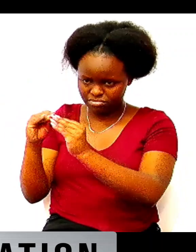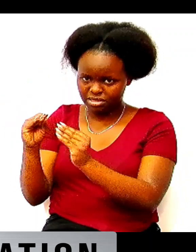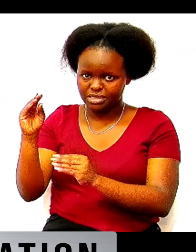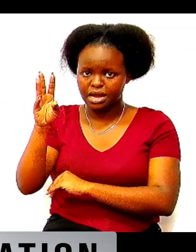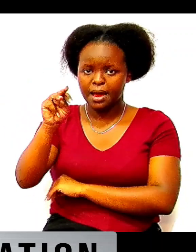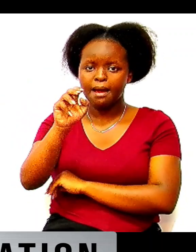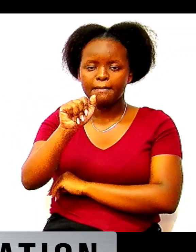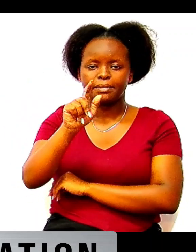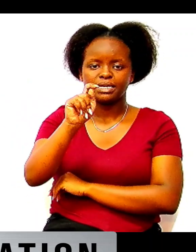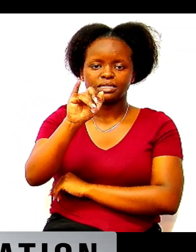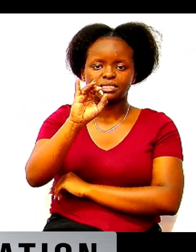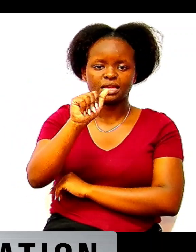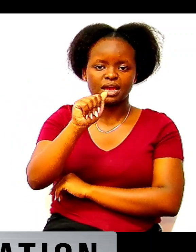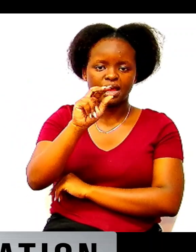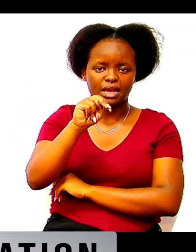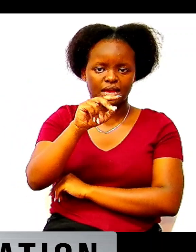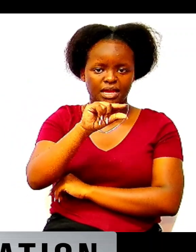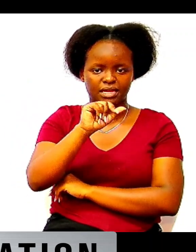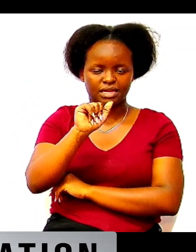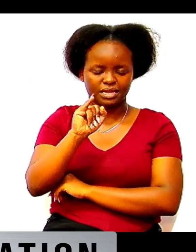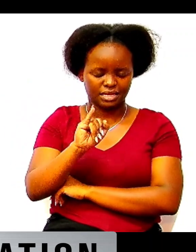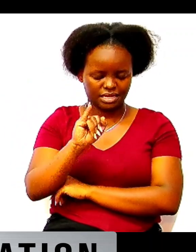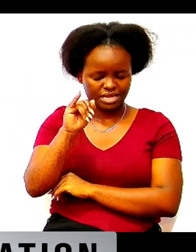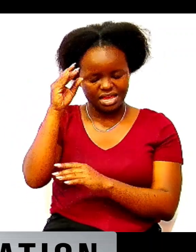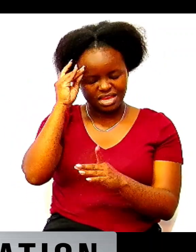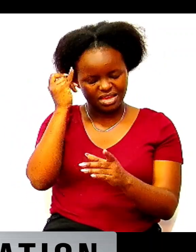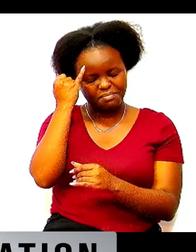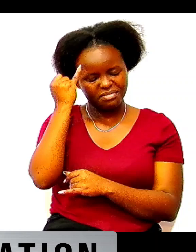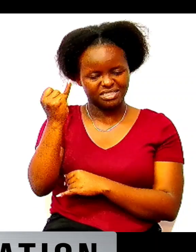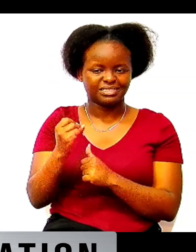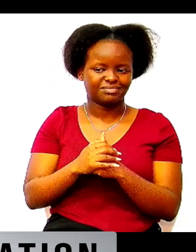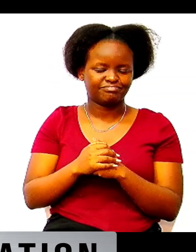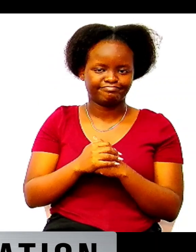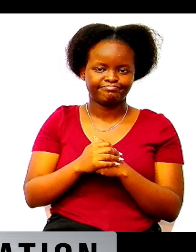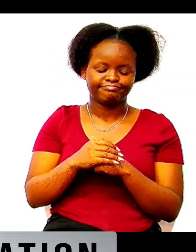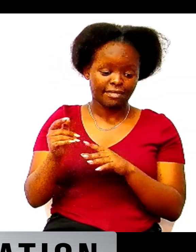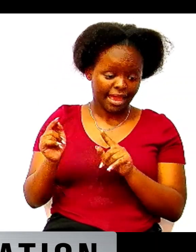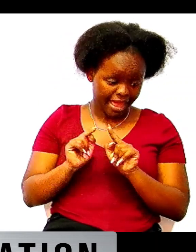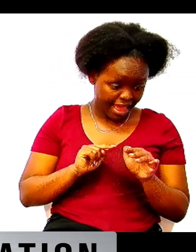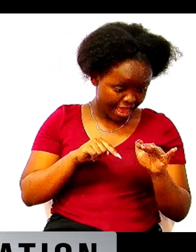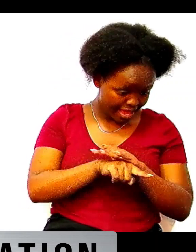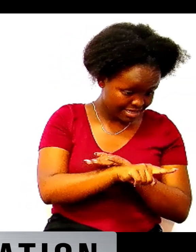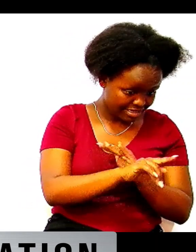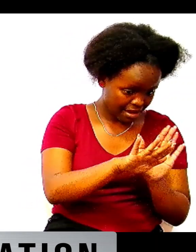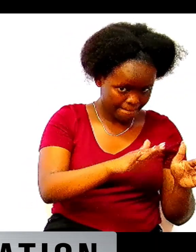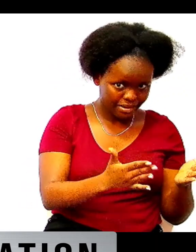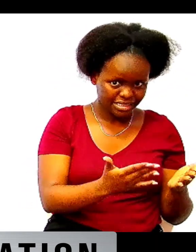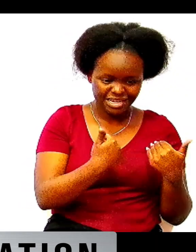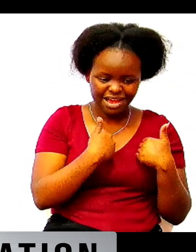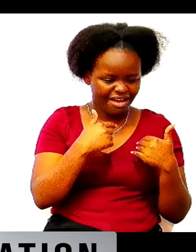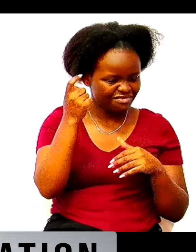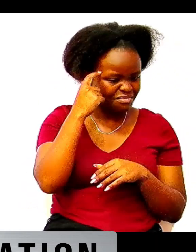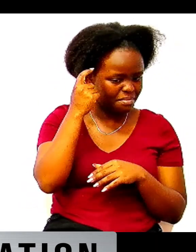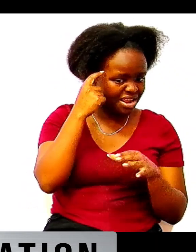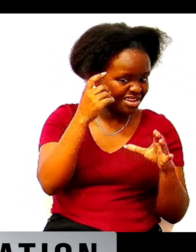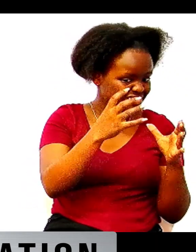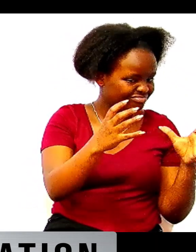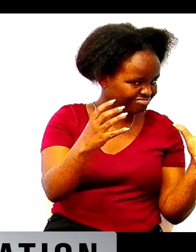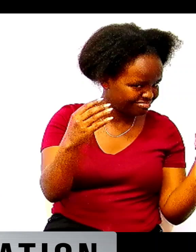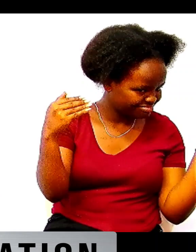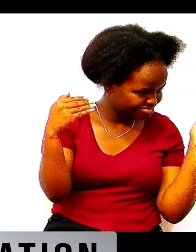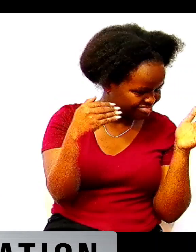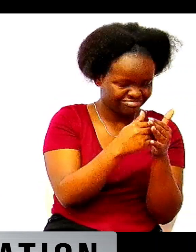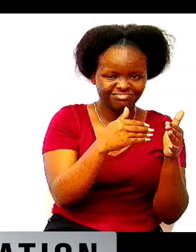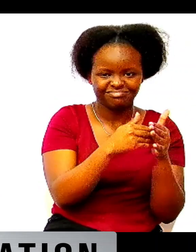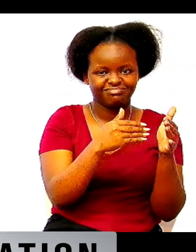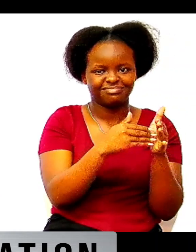can imagine what it is. It's like you go into a party and a lot of the parties in Kenya, you don't have, your brain is taken away. Now